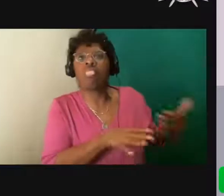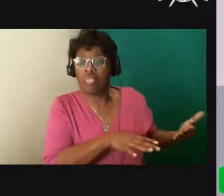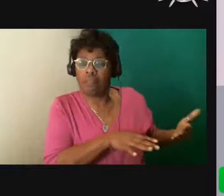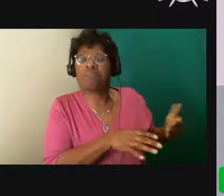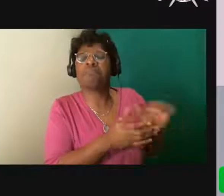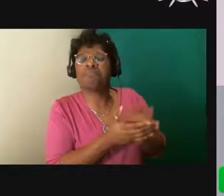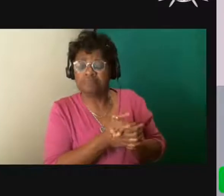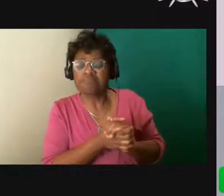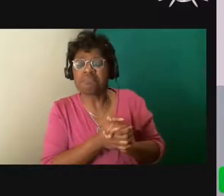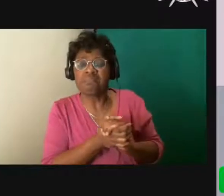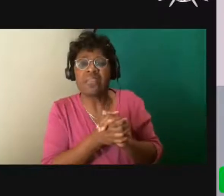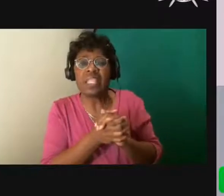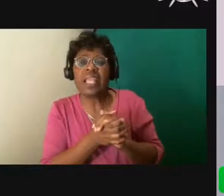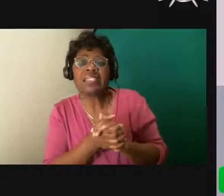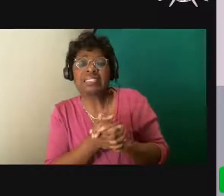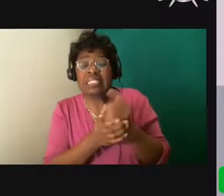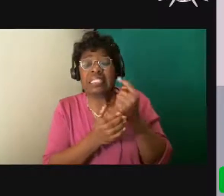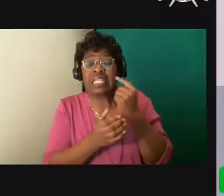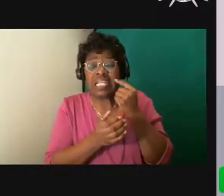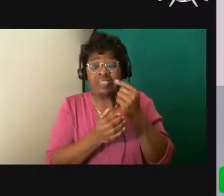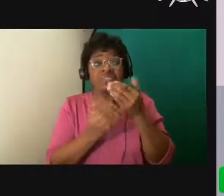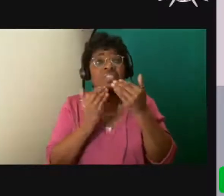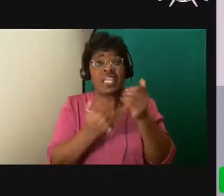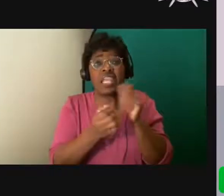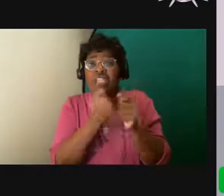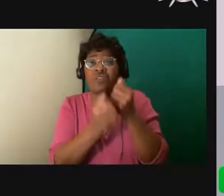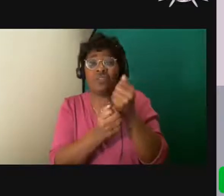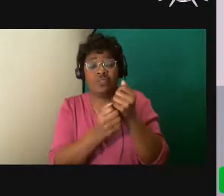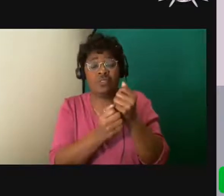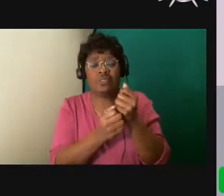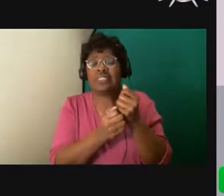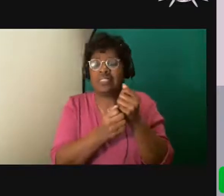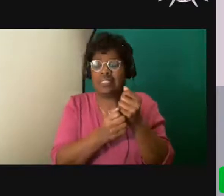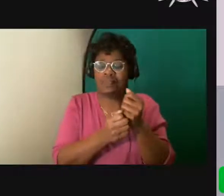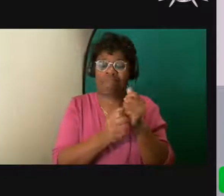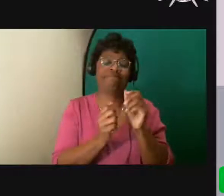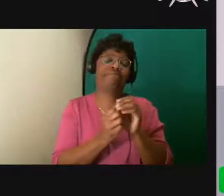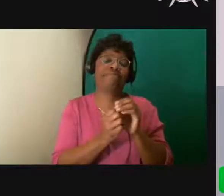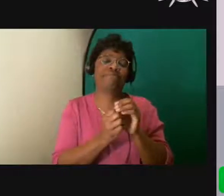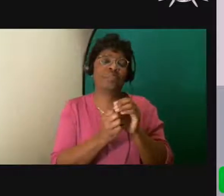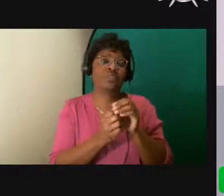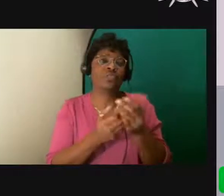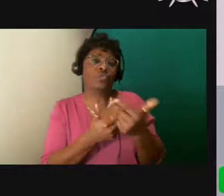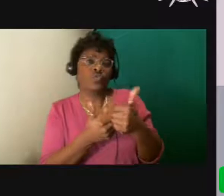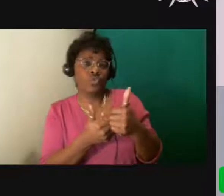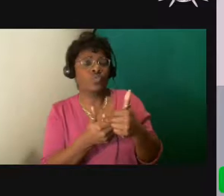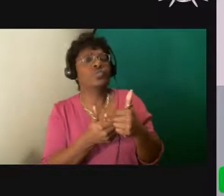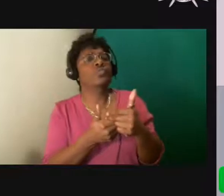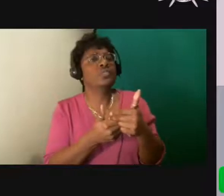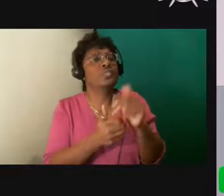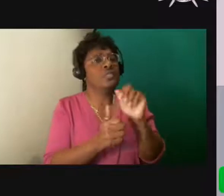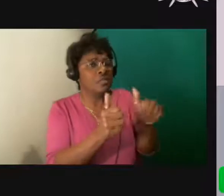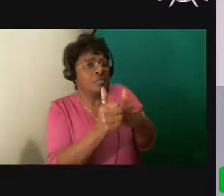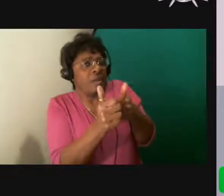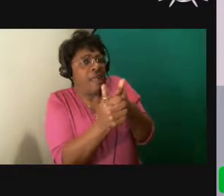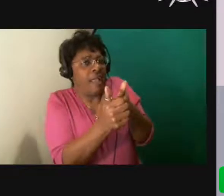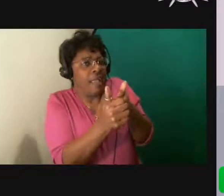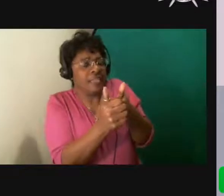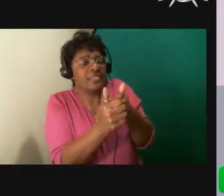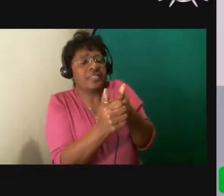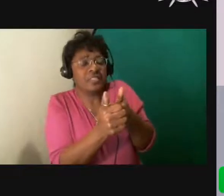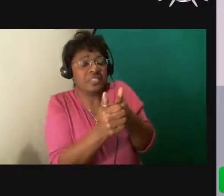the wellness and the behind the scenes work of the church, because that's not my